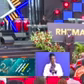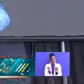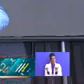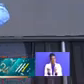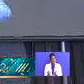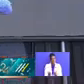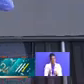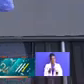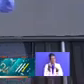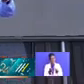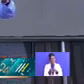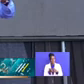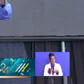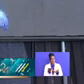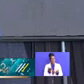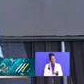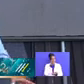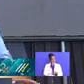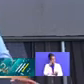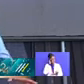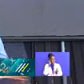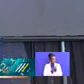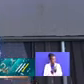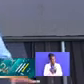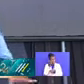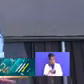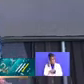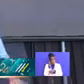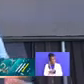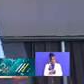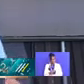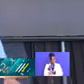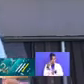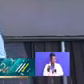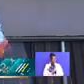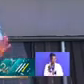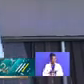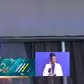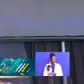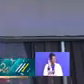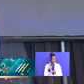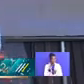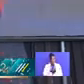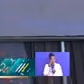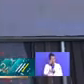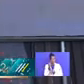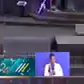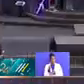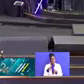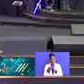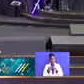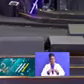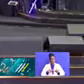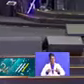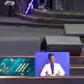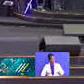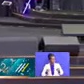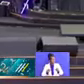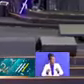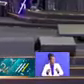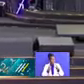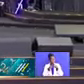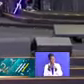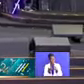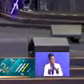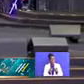God and then she believ that because of that wooden God that's why she's still alive that's why